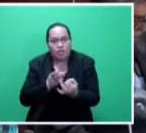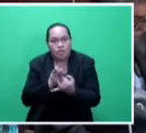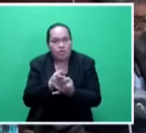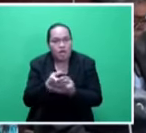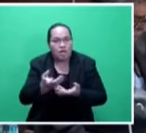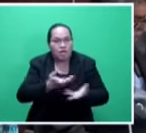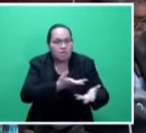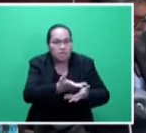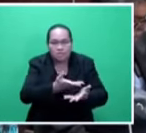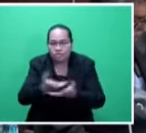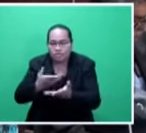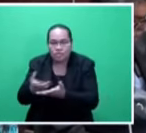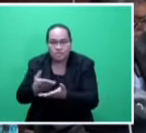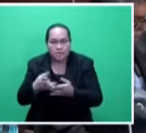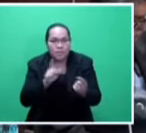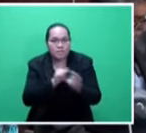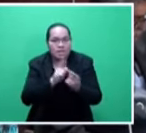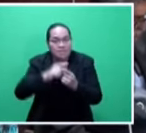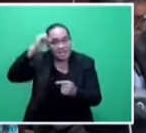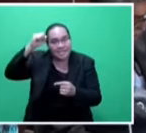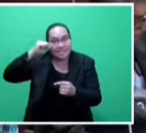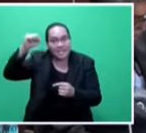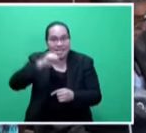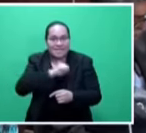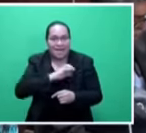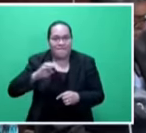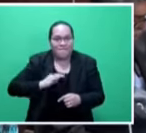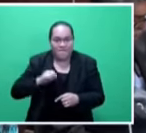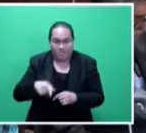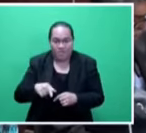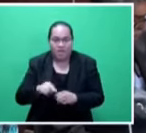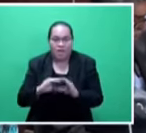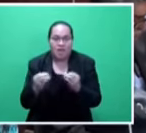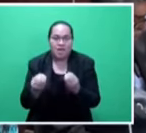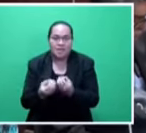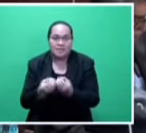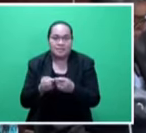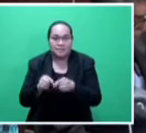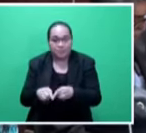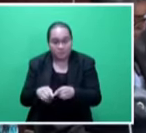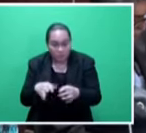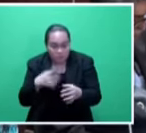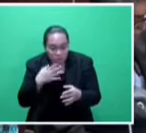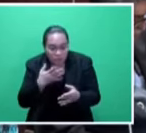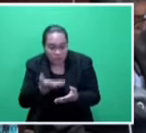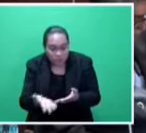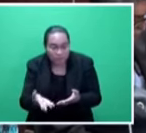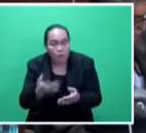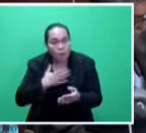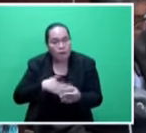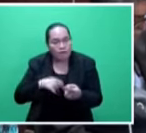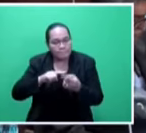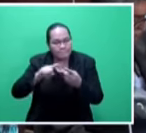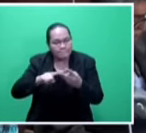and verification meetings with the senior staff of the authority. In its deliberation, the committee made its recommendations and wished to highlight